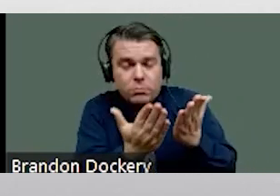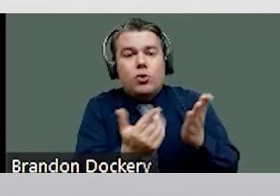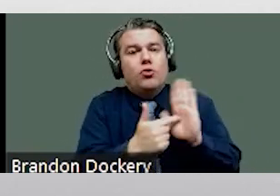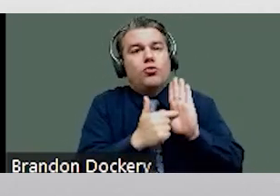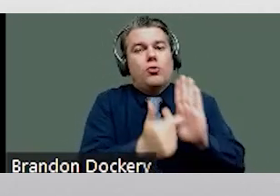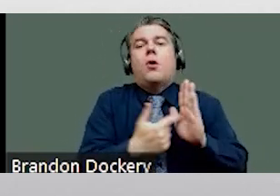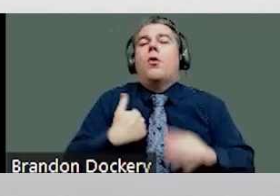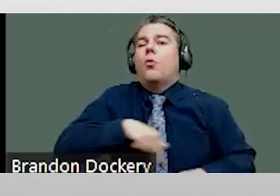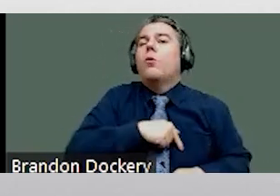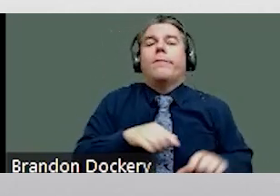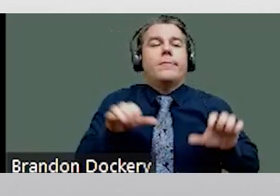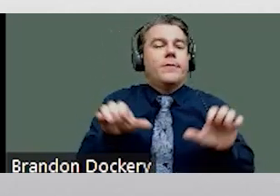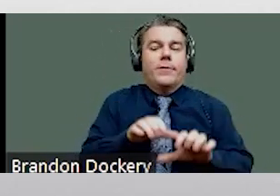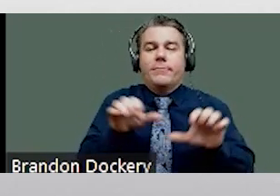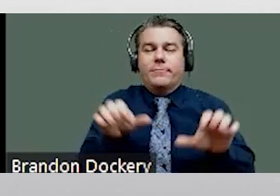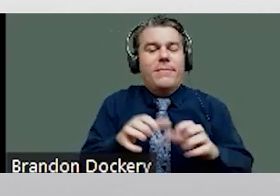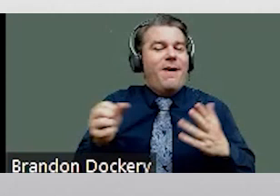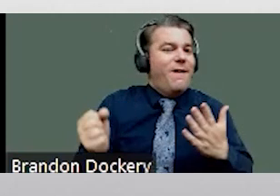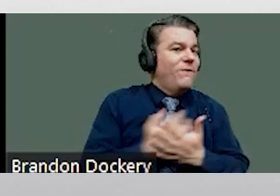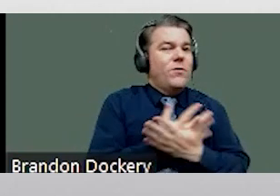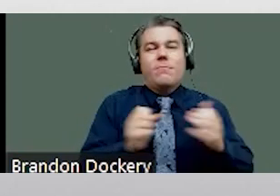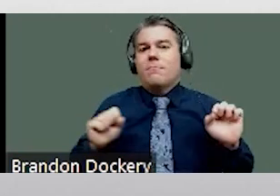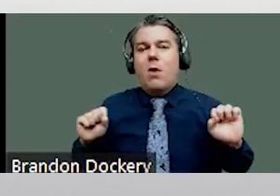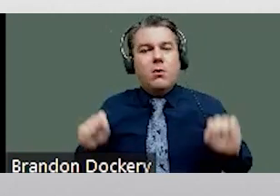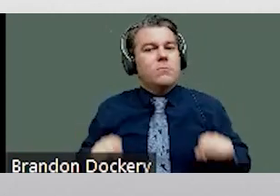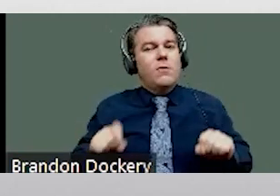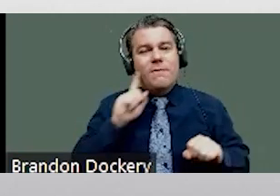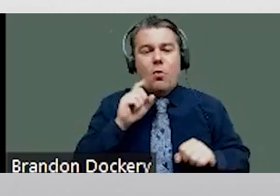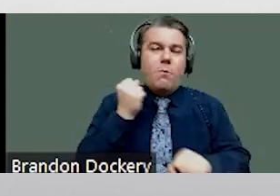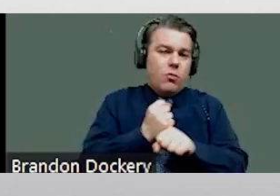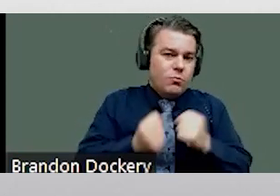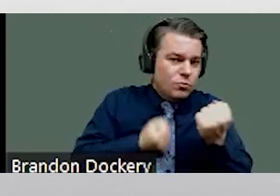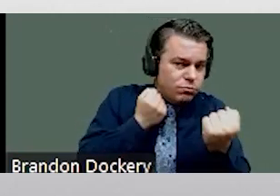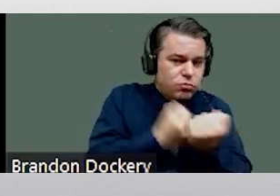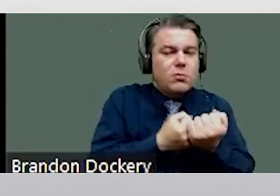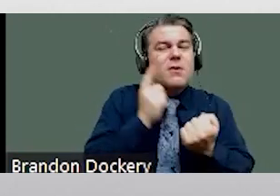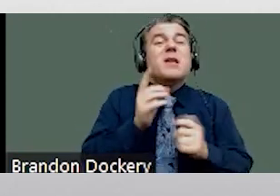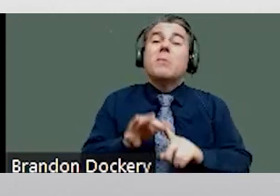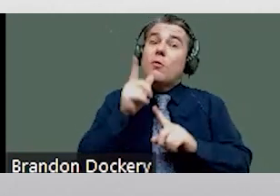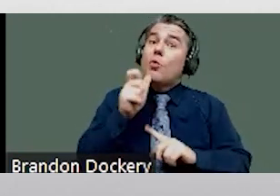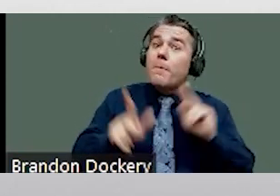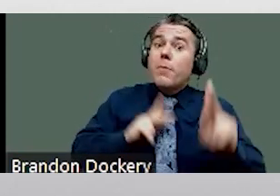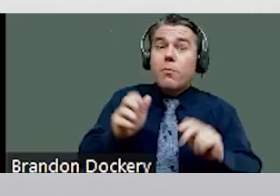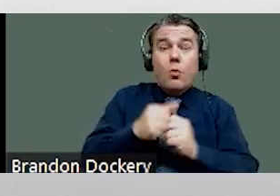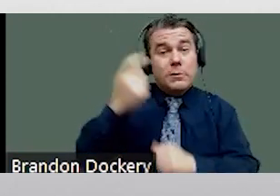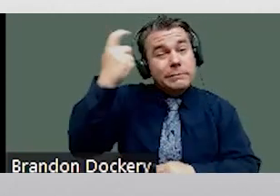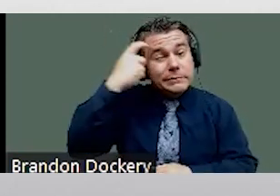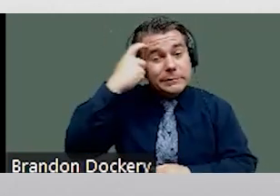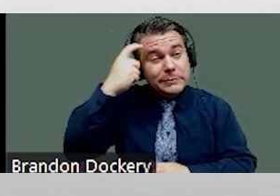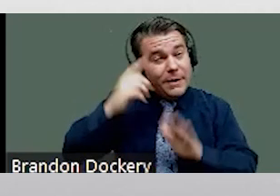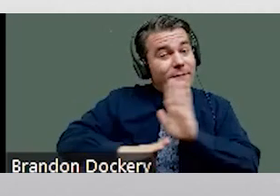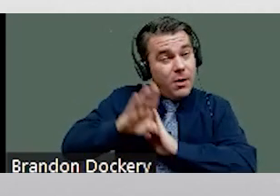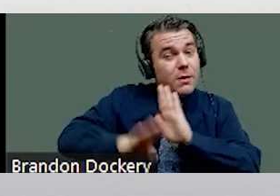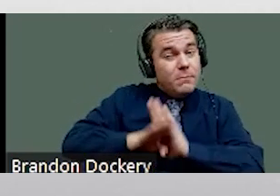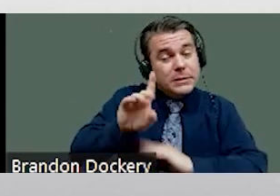has shown that we have done anything we could think of in employment supports, particularly for folks with intellectual